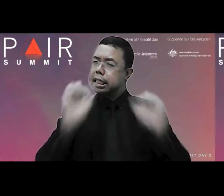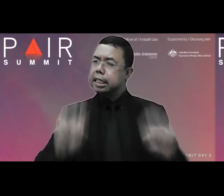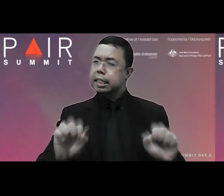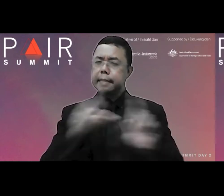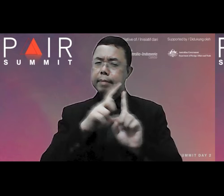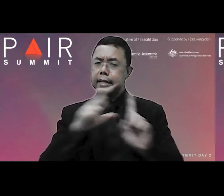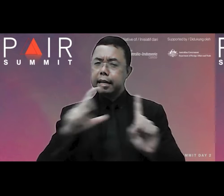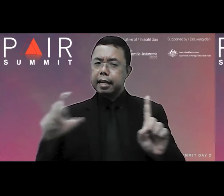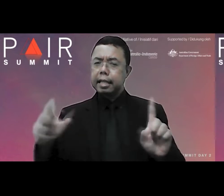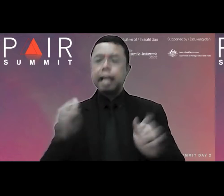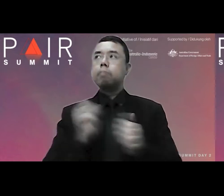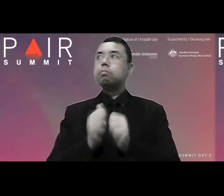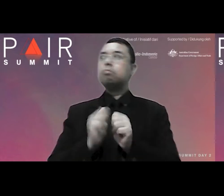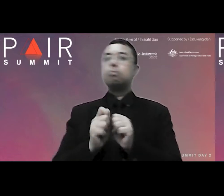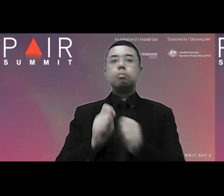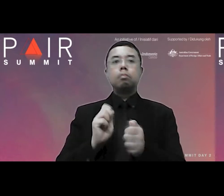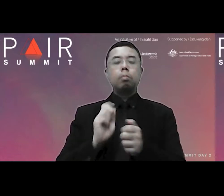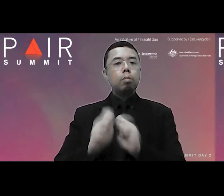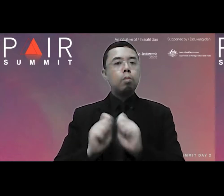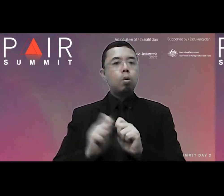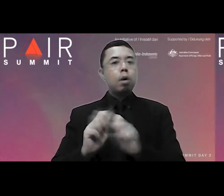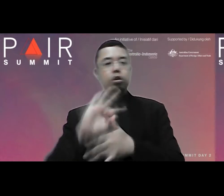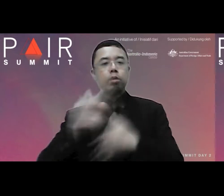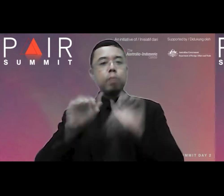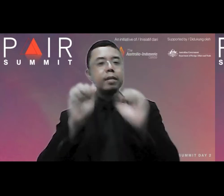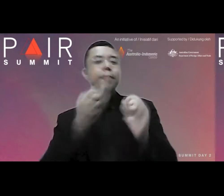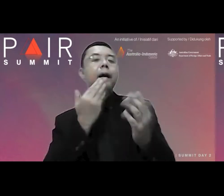all Indonesian citizens. So we're going to have a look at